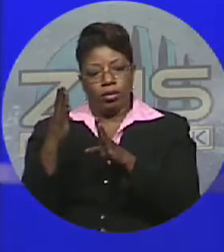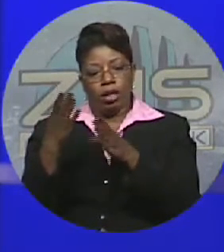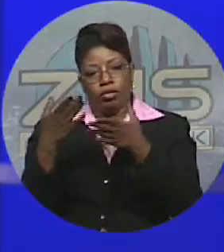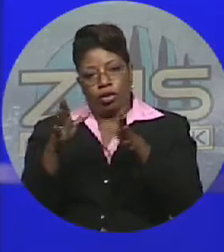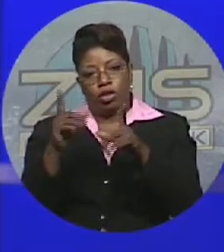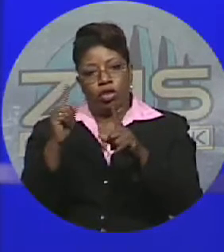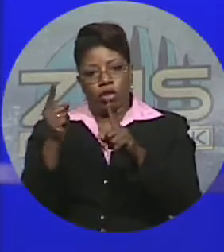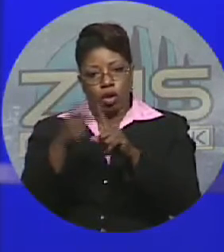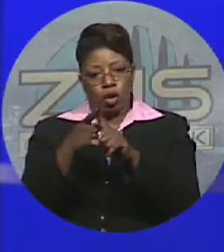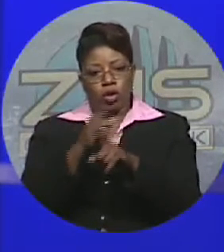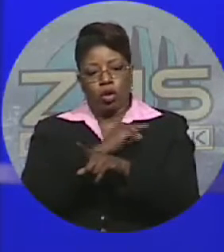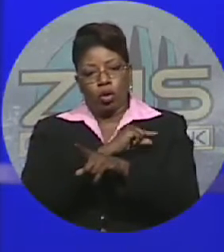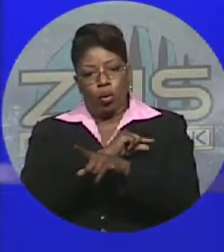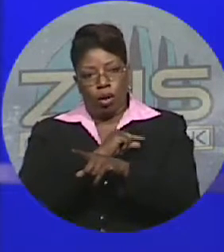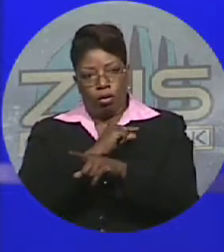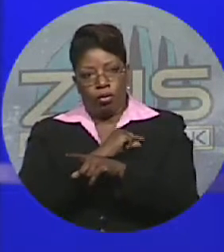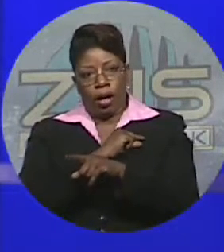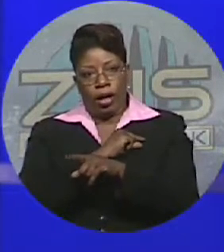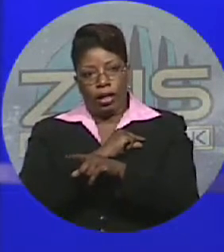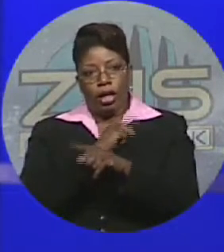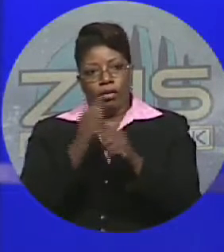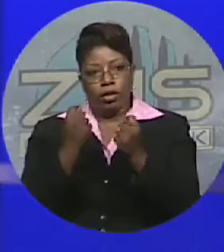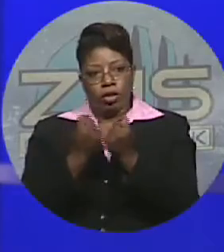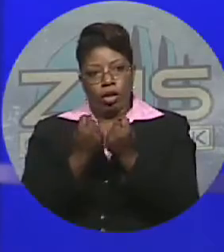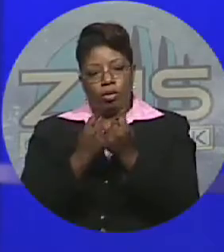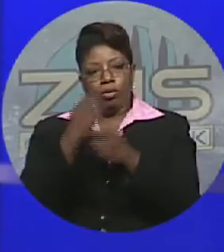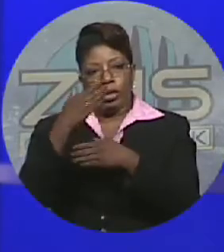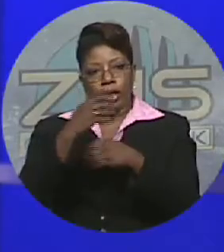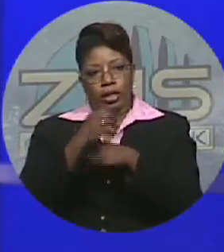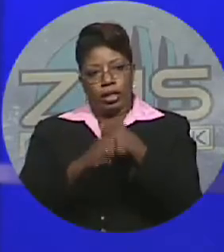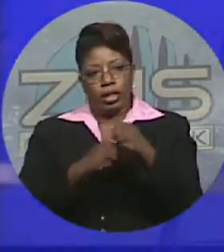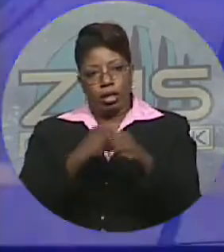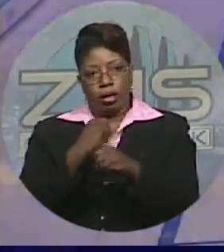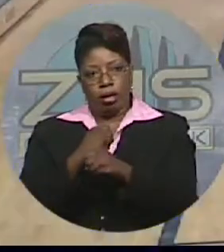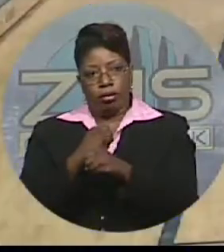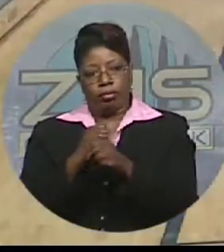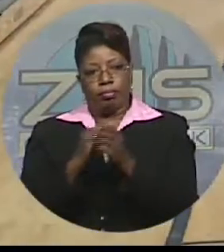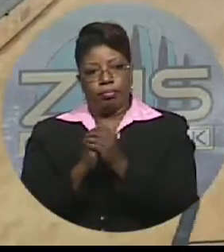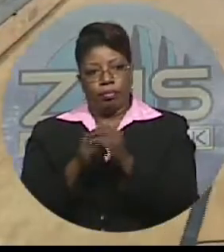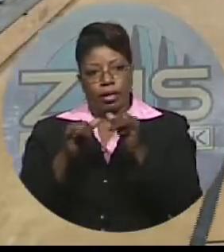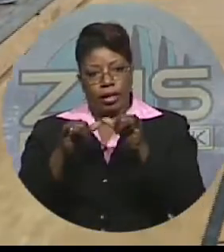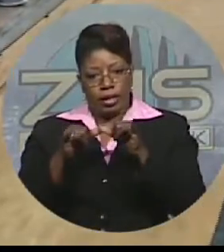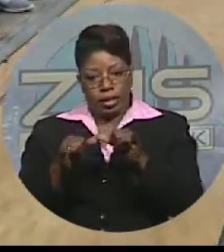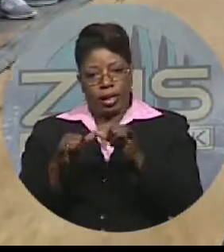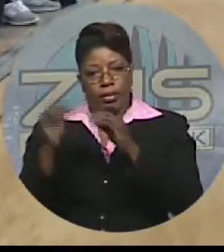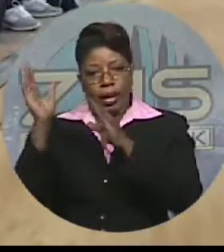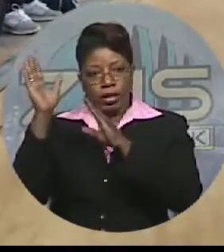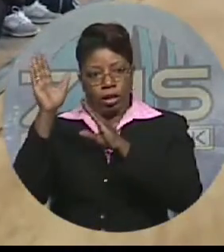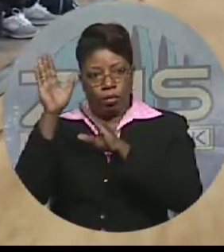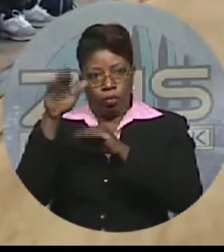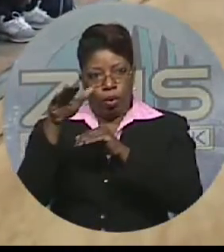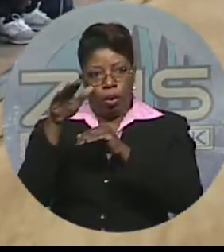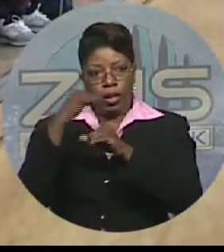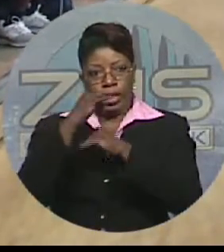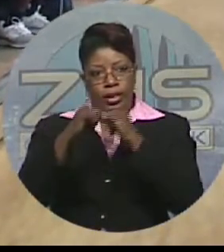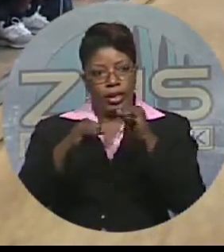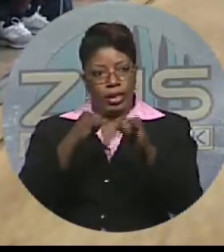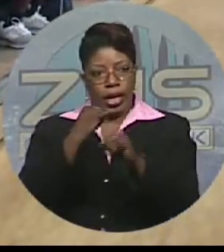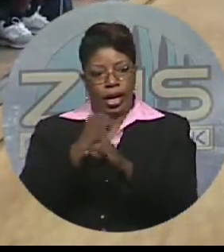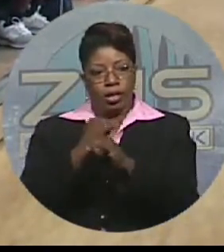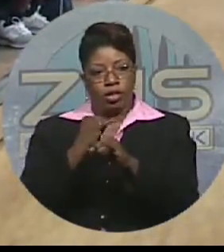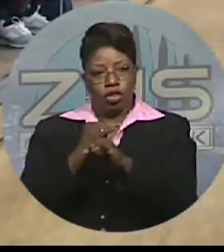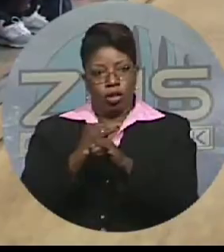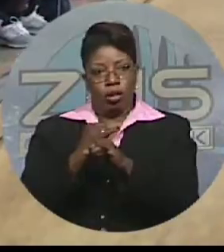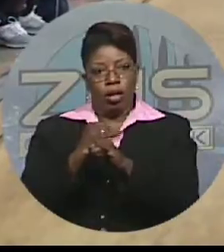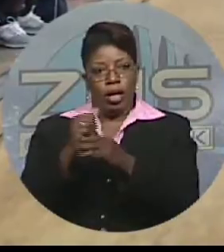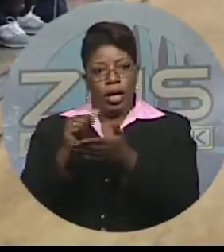of qualifying for the Central Basket Tournament next year. Still talking basketball, the International Basketball Academy